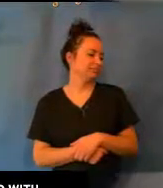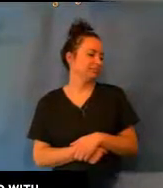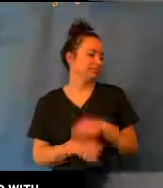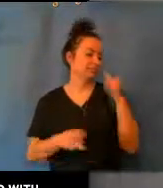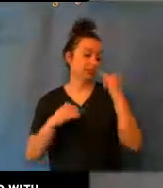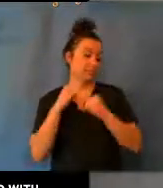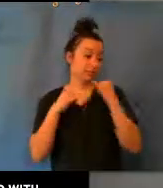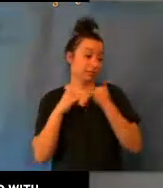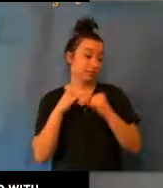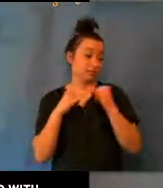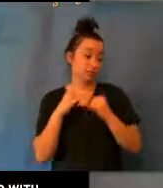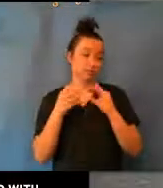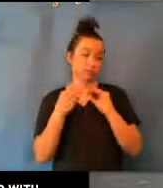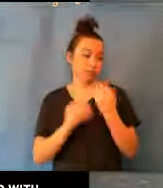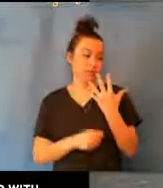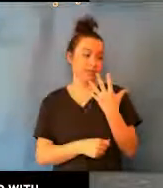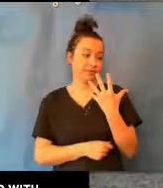And the last one, number 5.